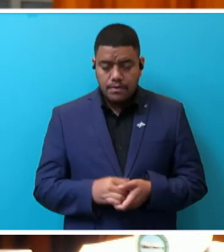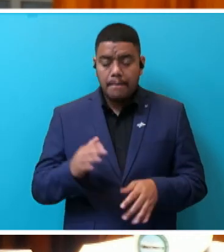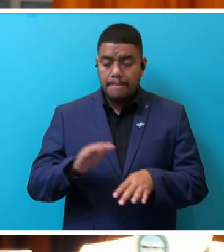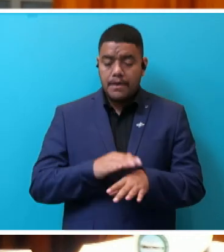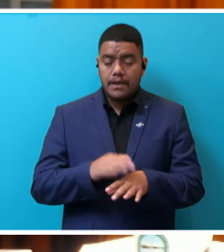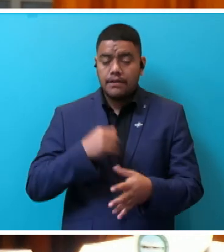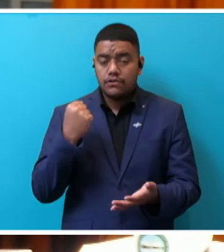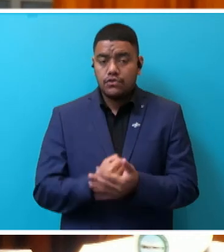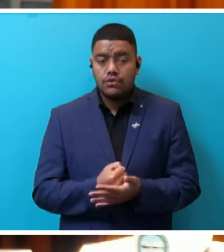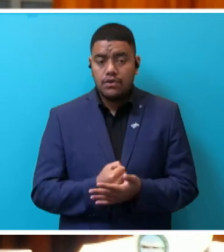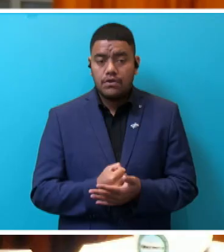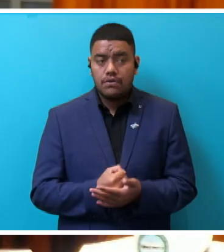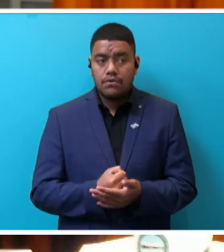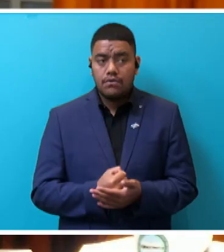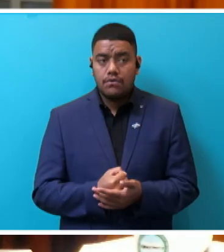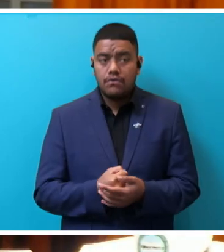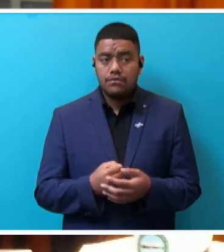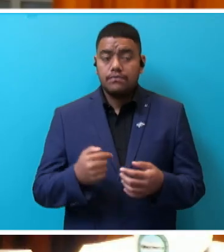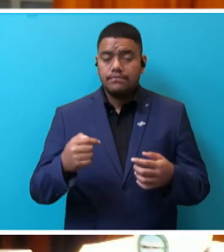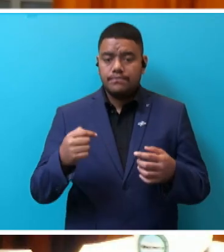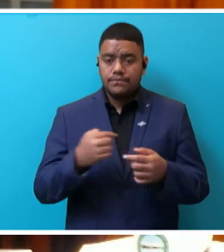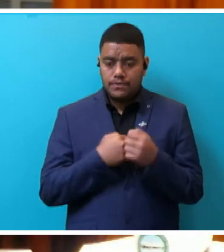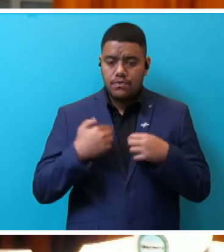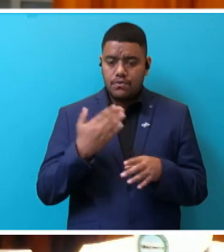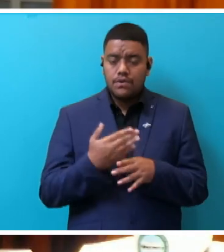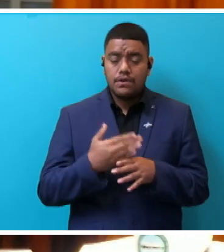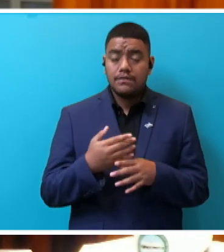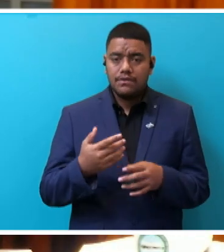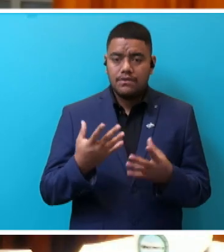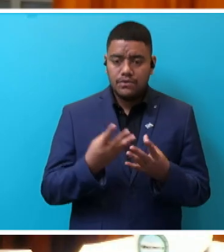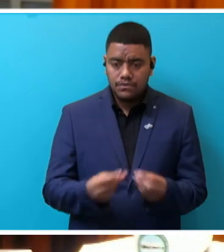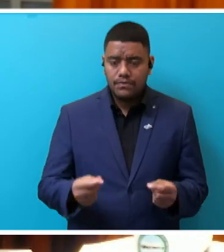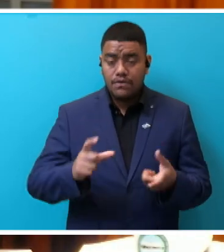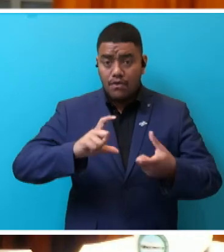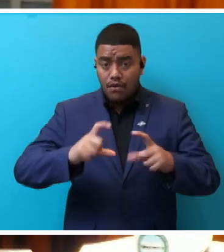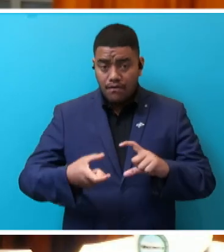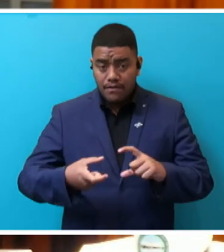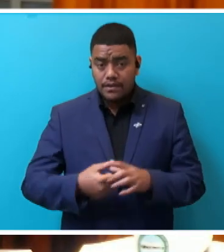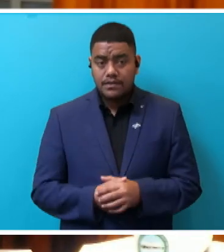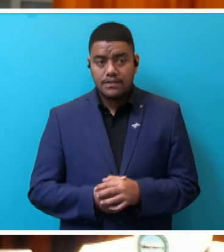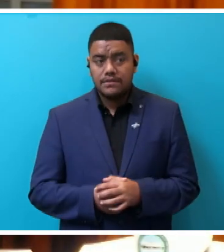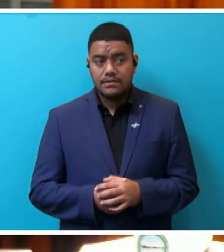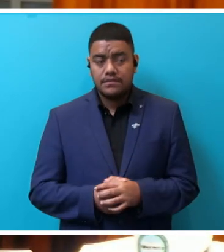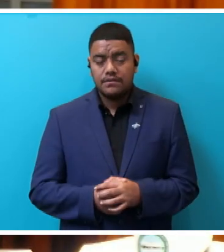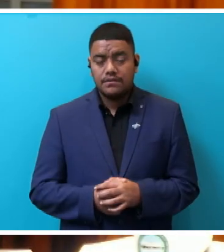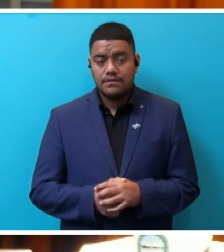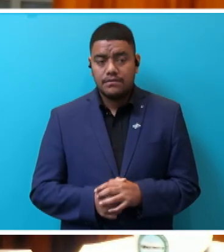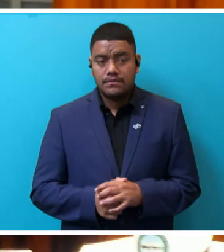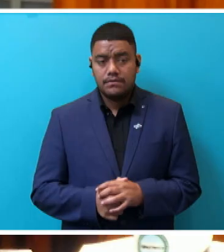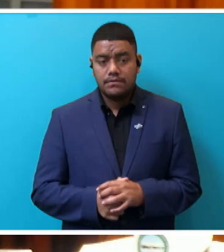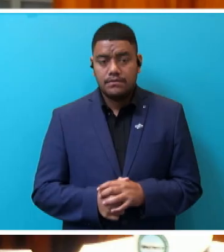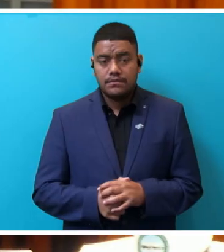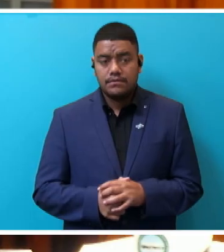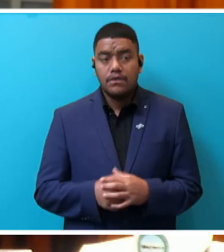sure was our posture in attempting to resolve conflict or conflict situations,